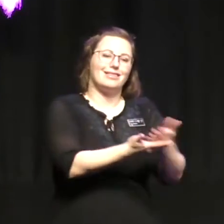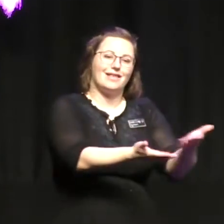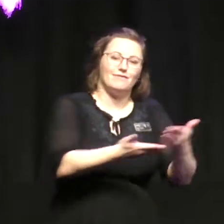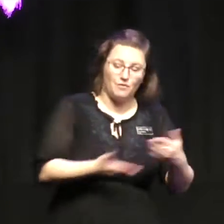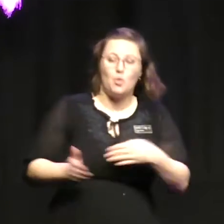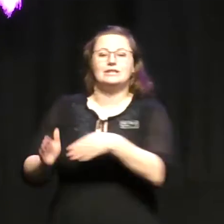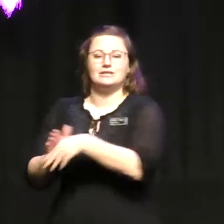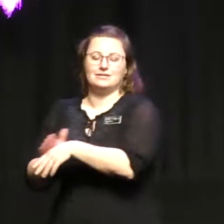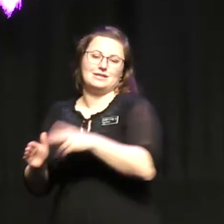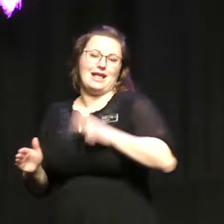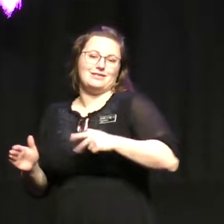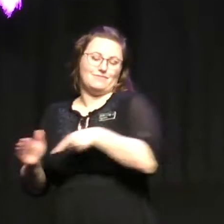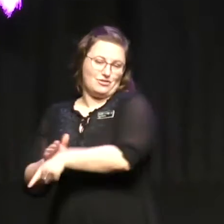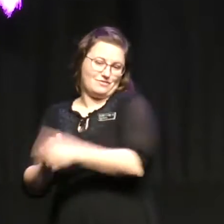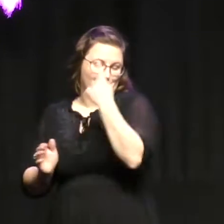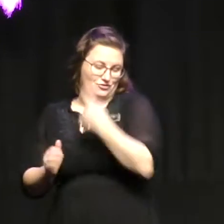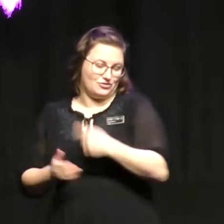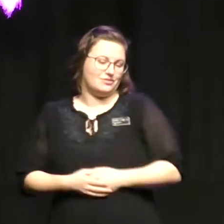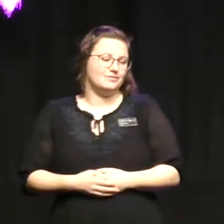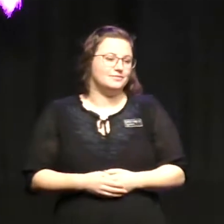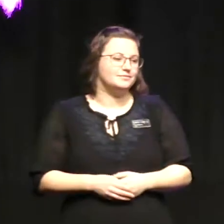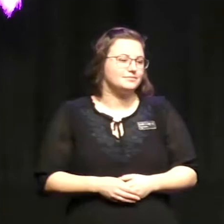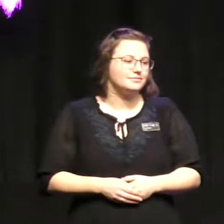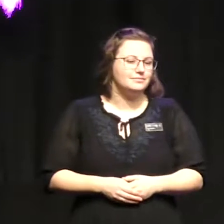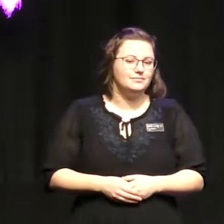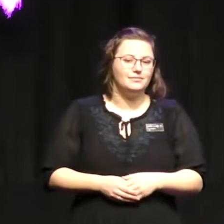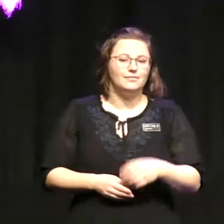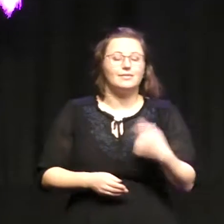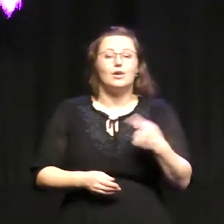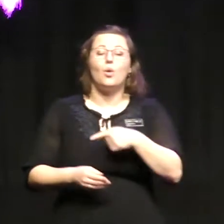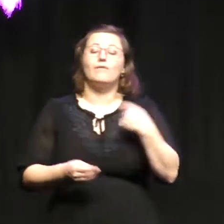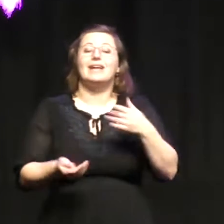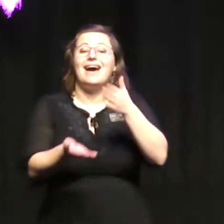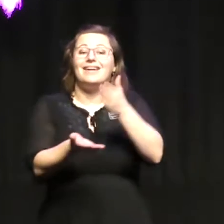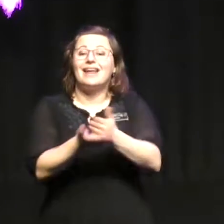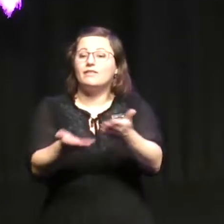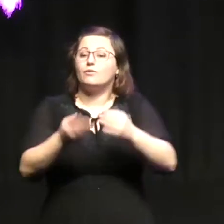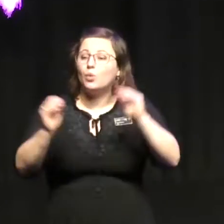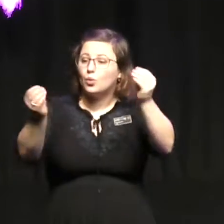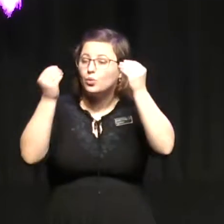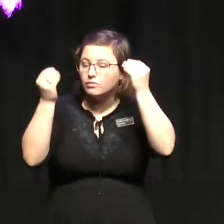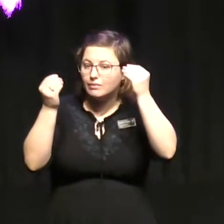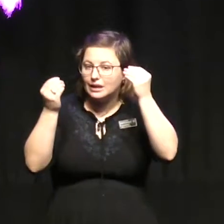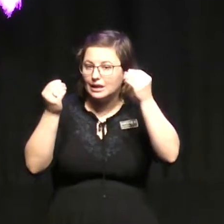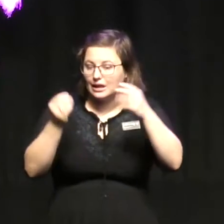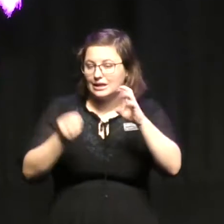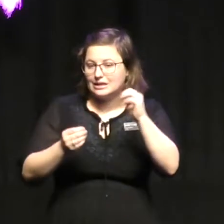Similar is the case when we talk about right to education.